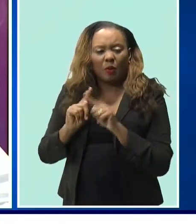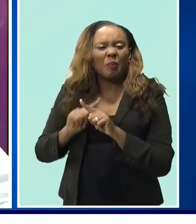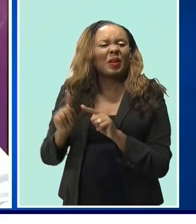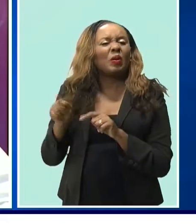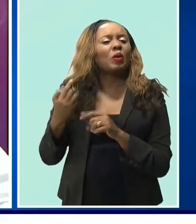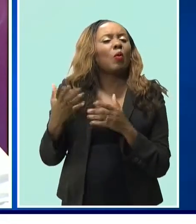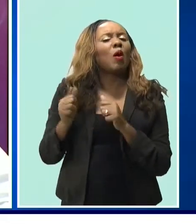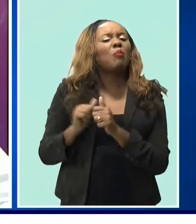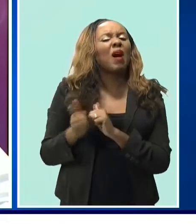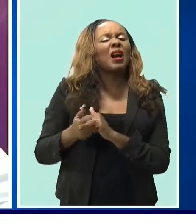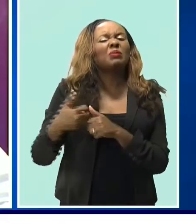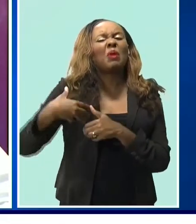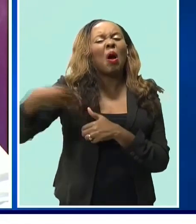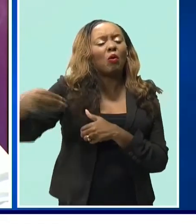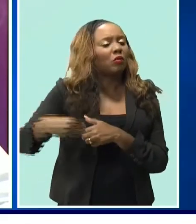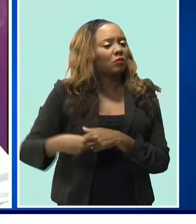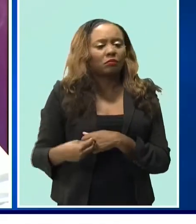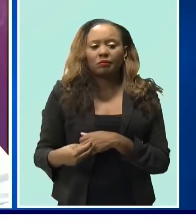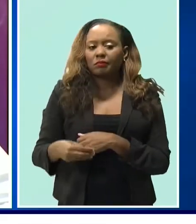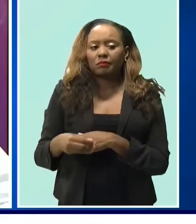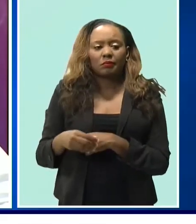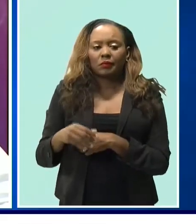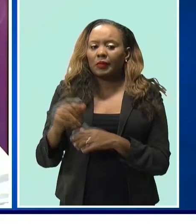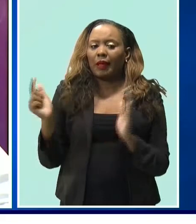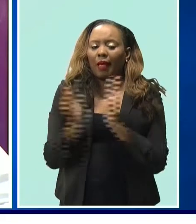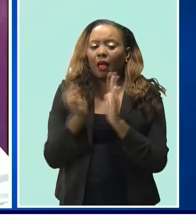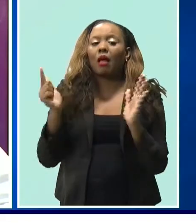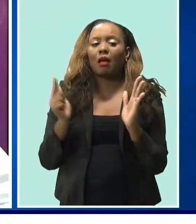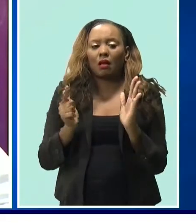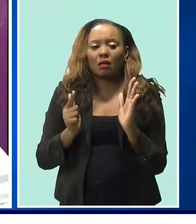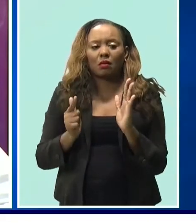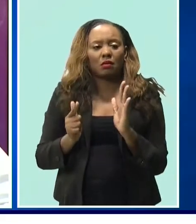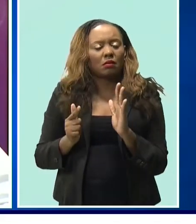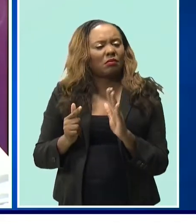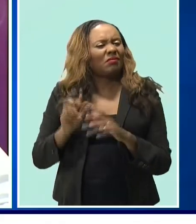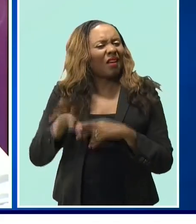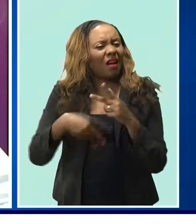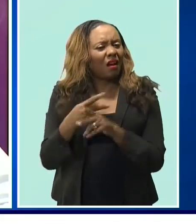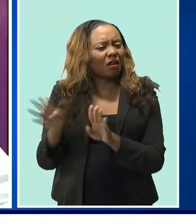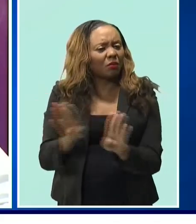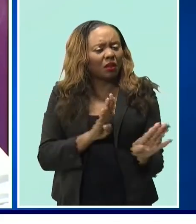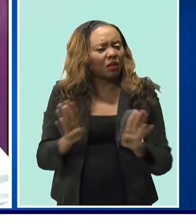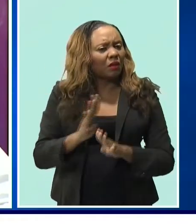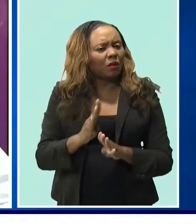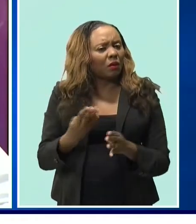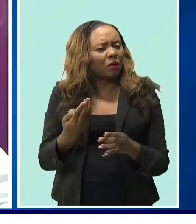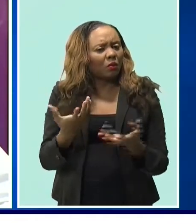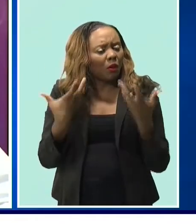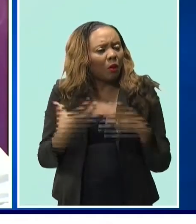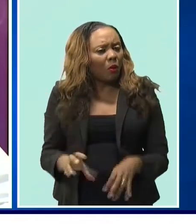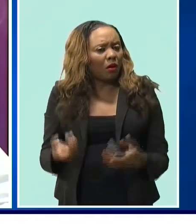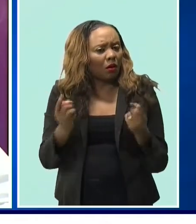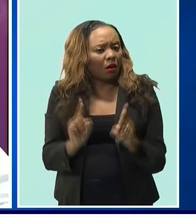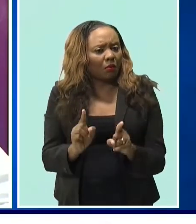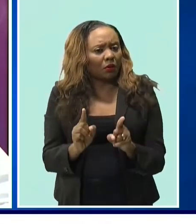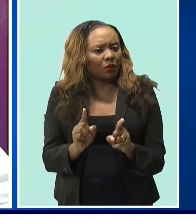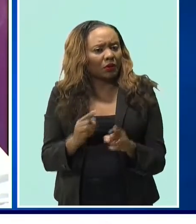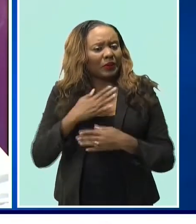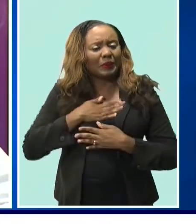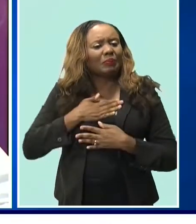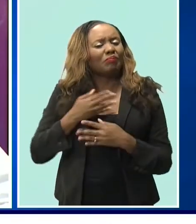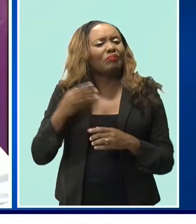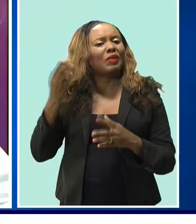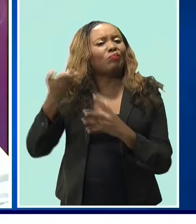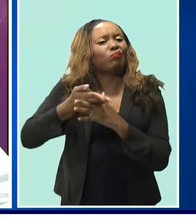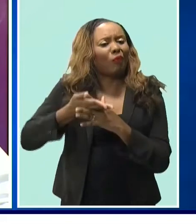for whatever other means they have, representing the types of behavior that we've been asking persons to not to